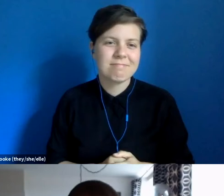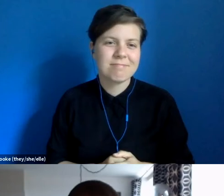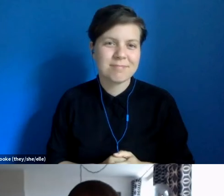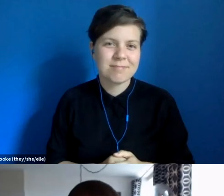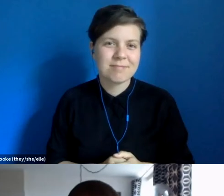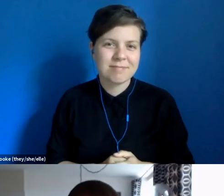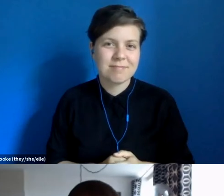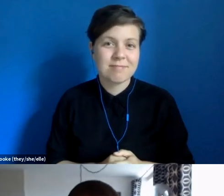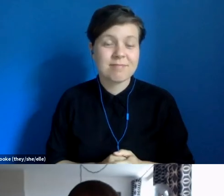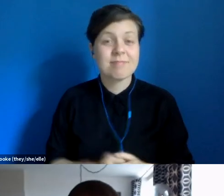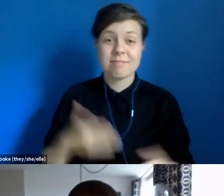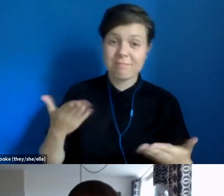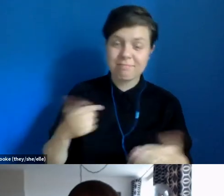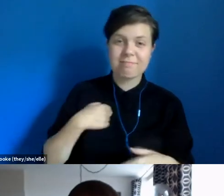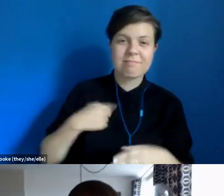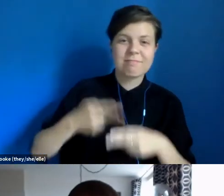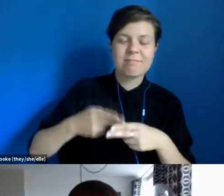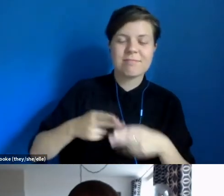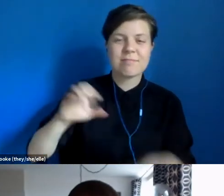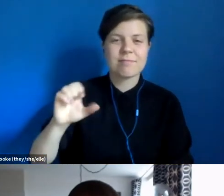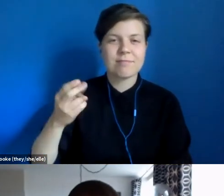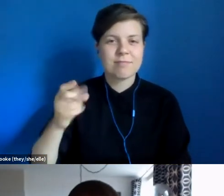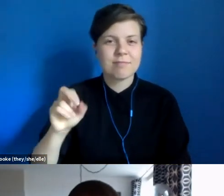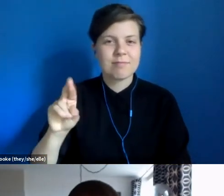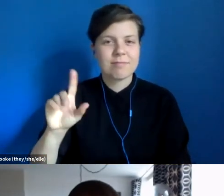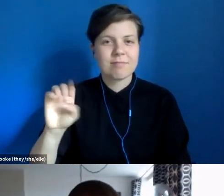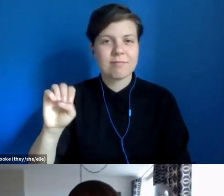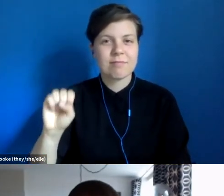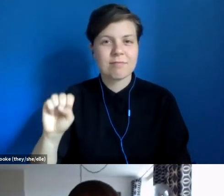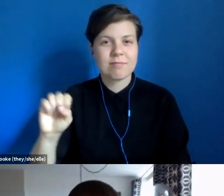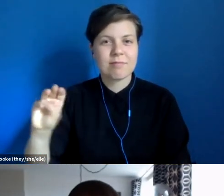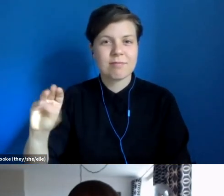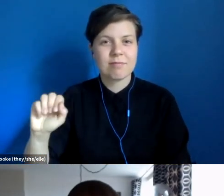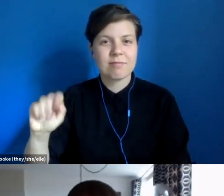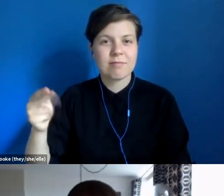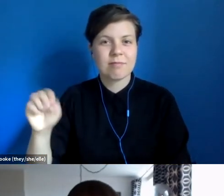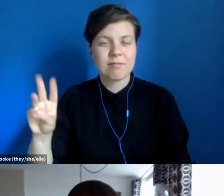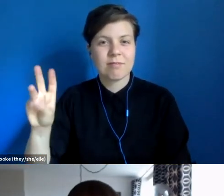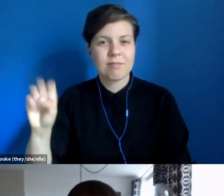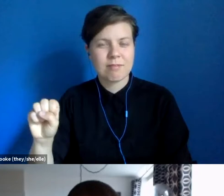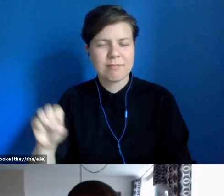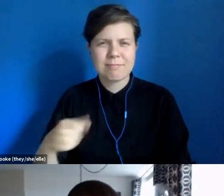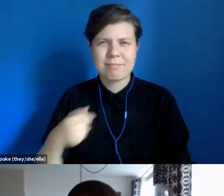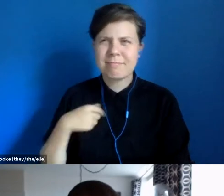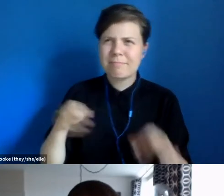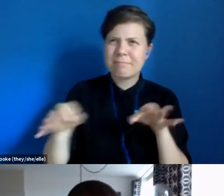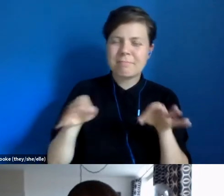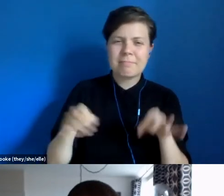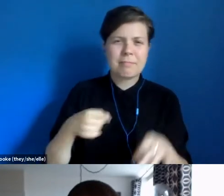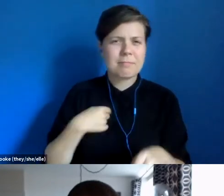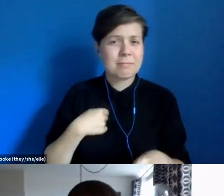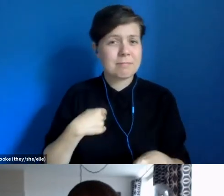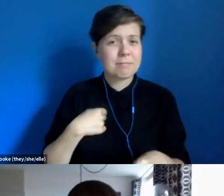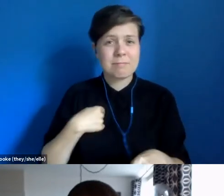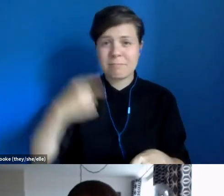Starting with myself, my name's Charles Matthews. I describe myself, I don't know, as a proudly